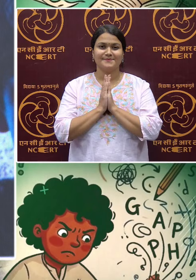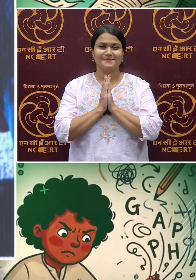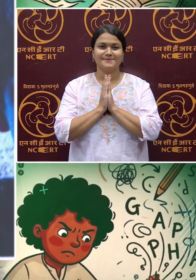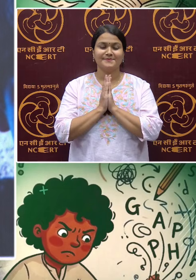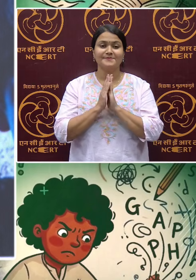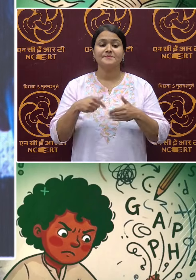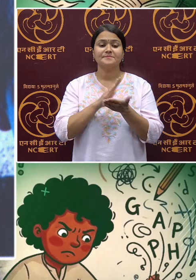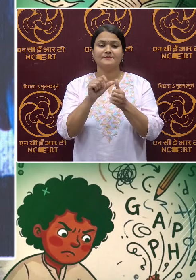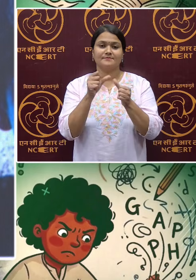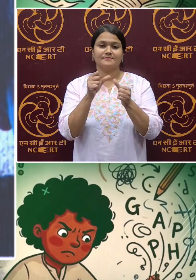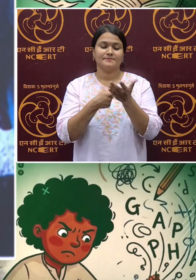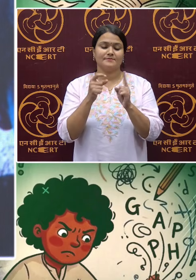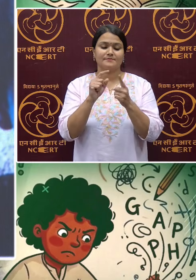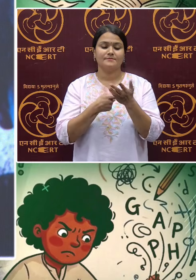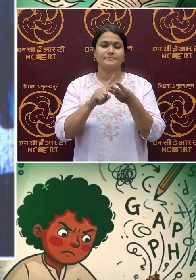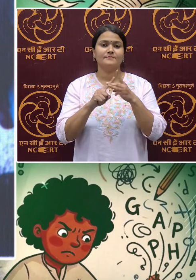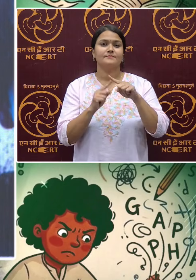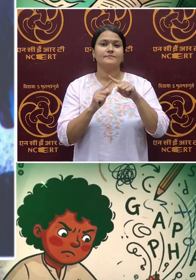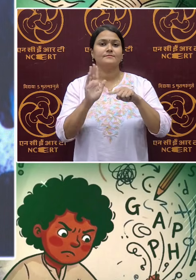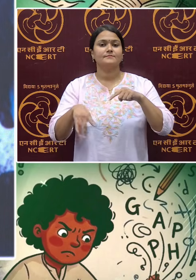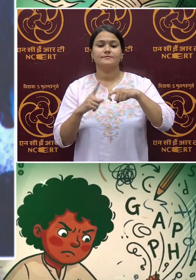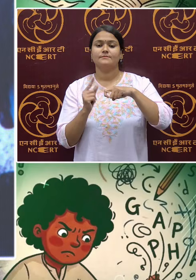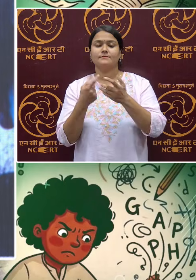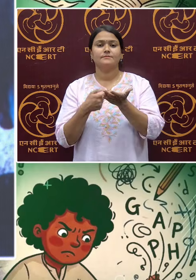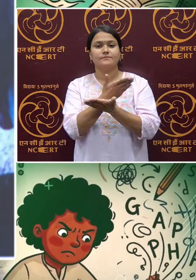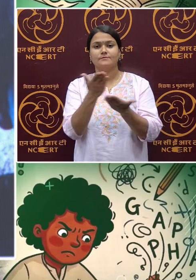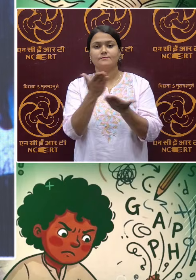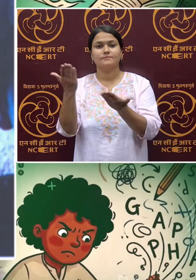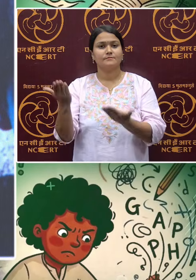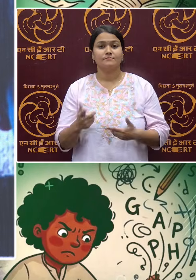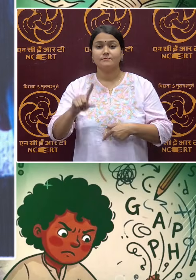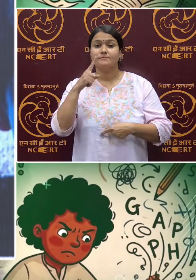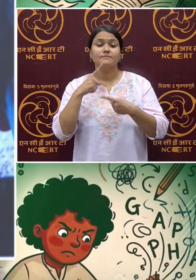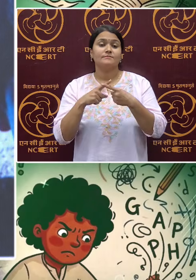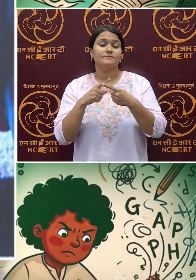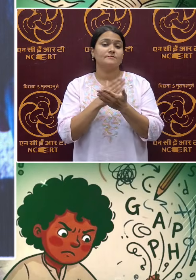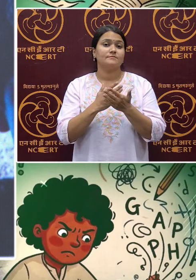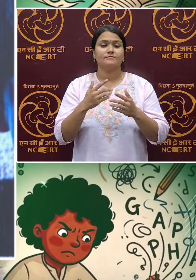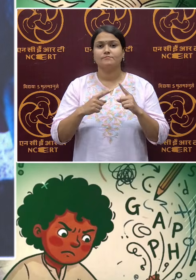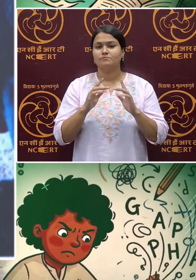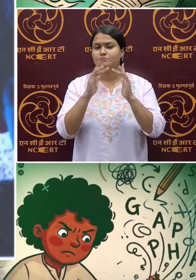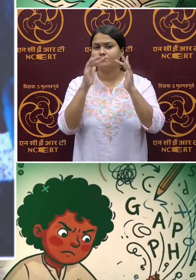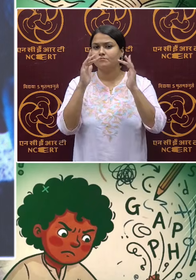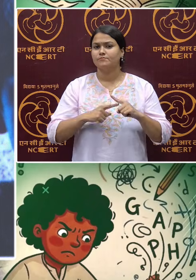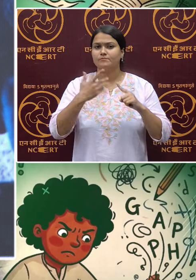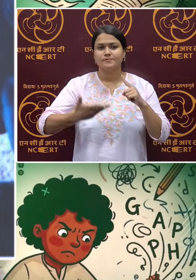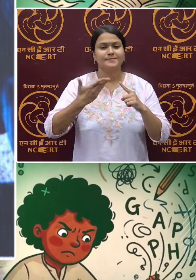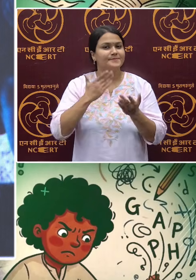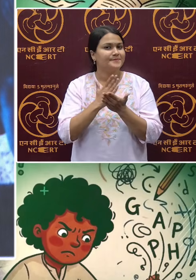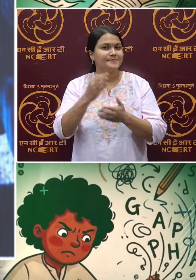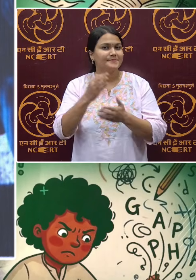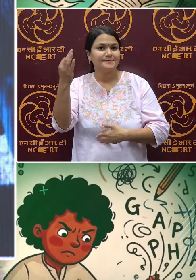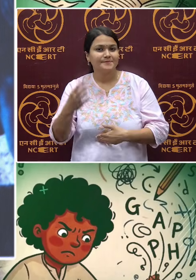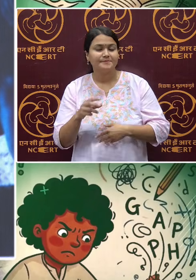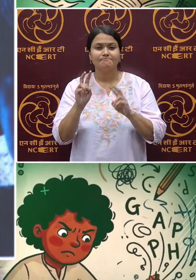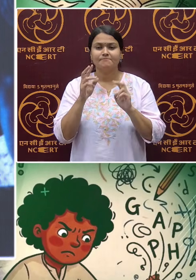Namaskar. I'm Harpreet Kaur and I welcome you all to our live and interactive online training session of this very important series